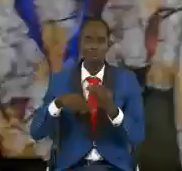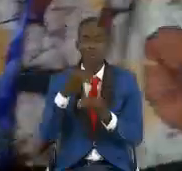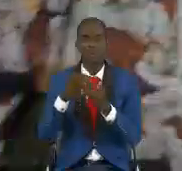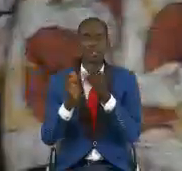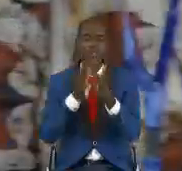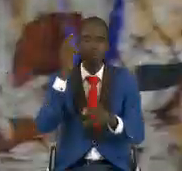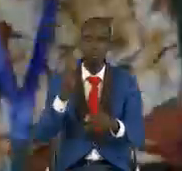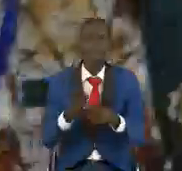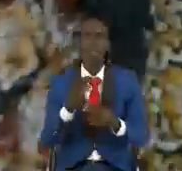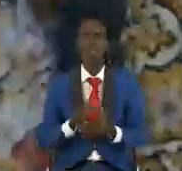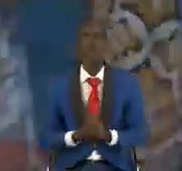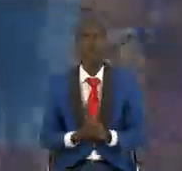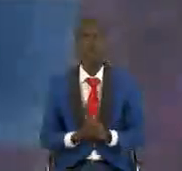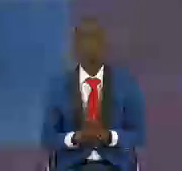name.